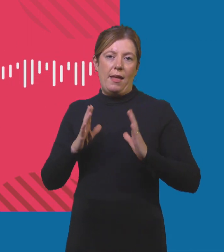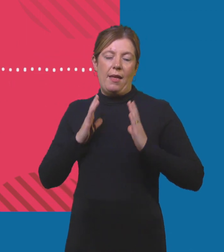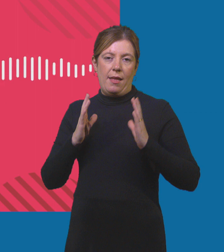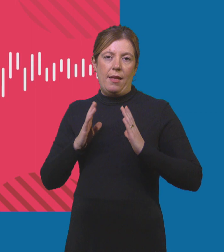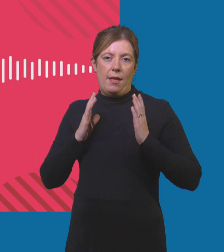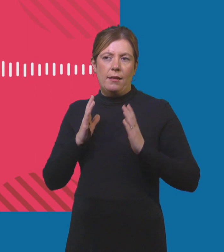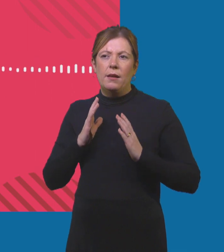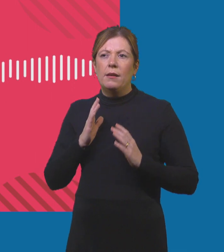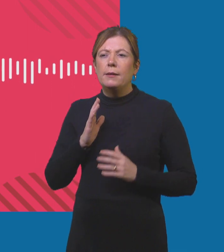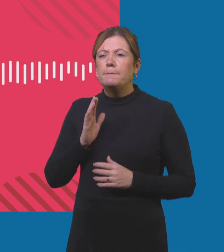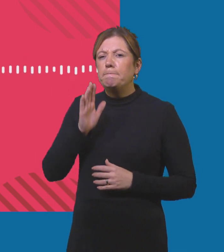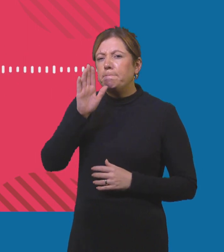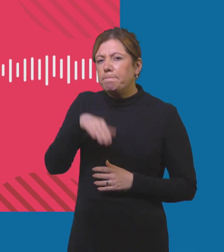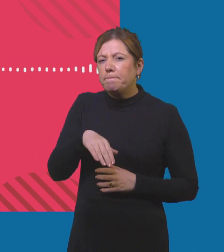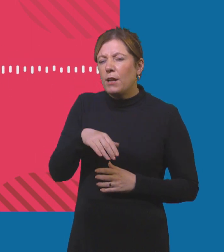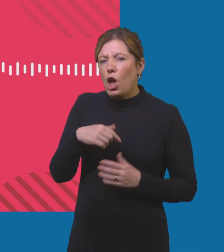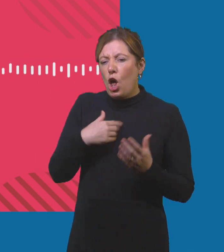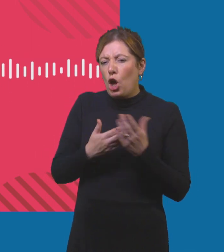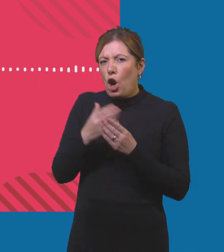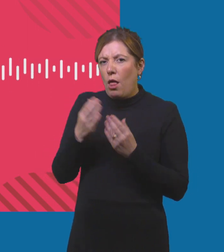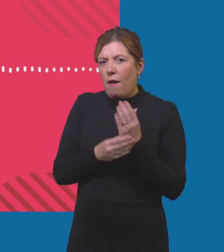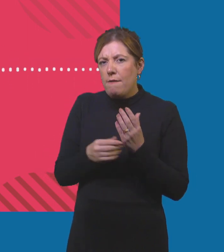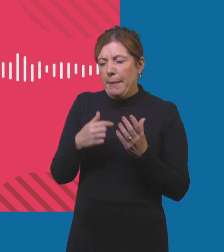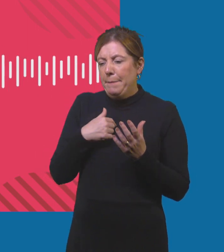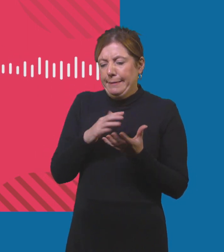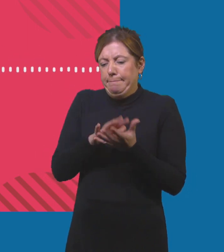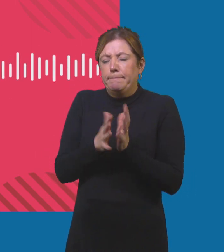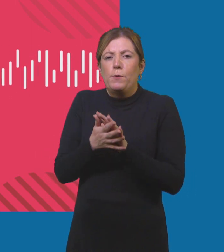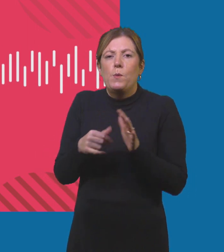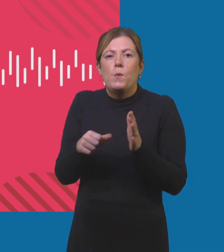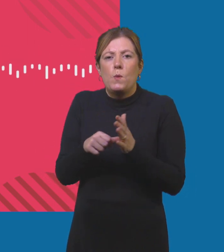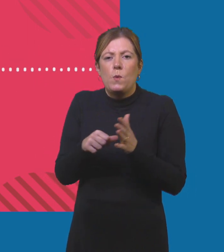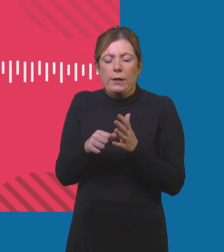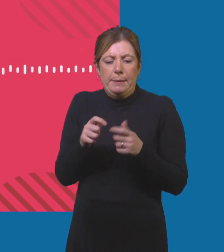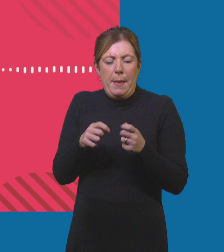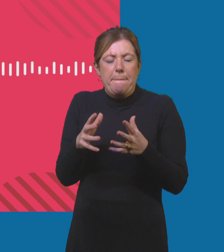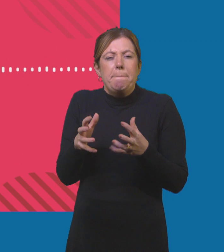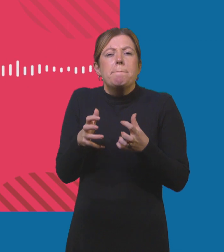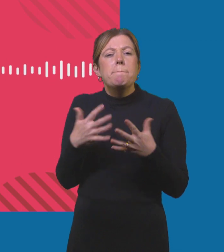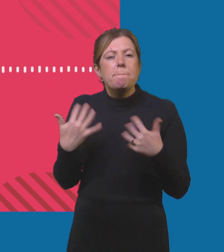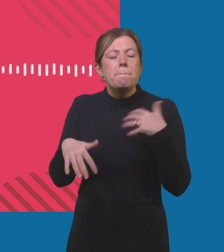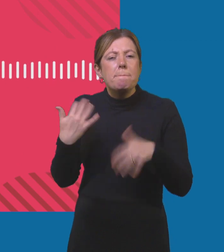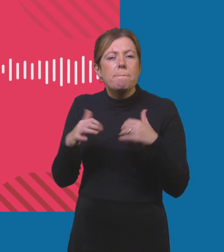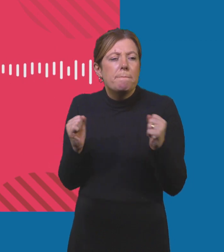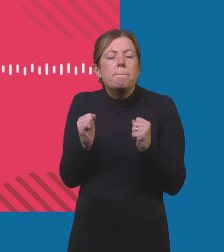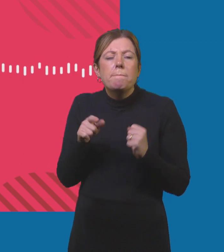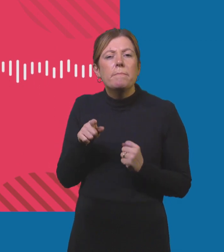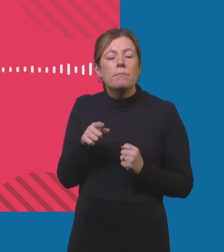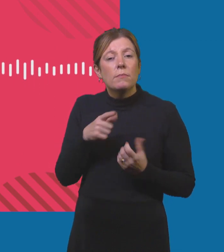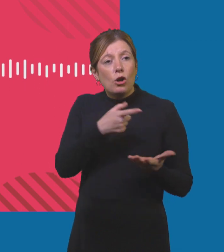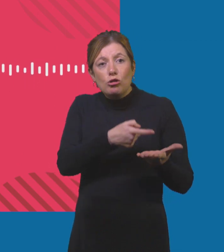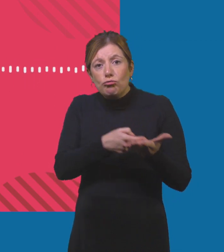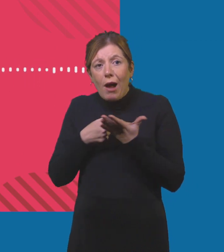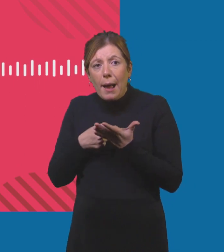What about gloves though? Because I'm assuming, like for me, I've got quite bad dexterity, so my joints can get quite sore in winter. So would you